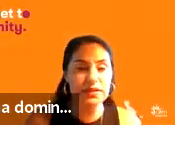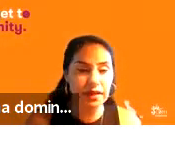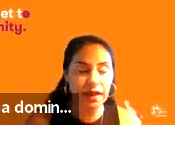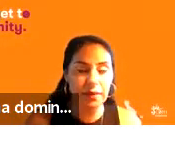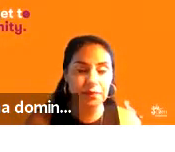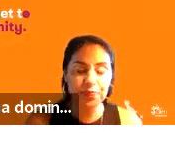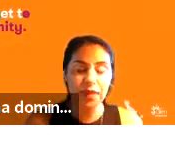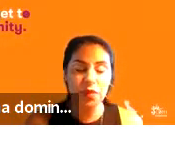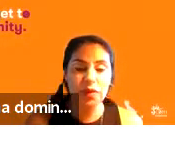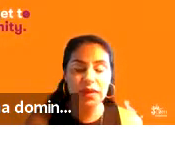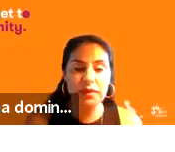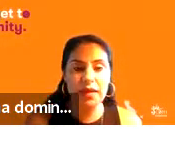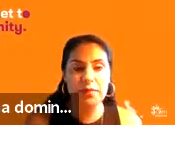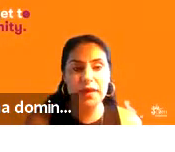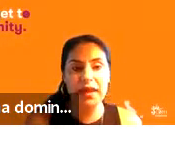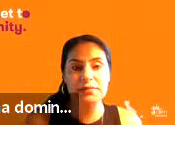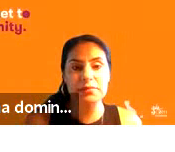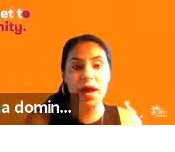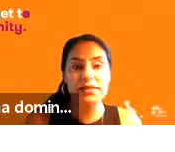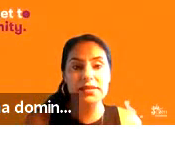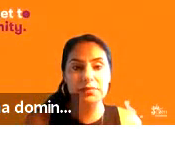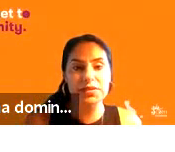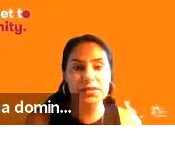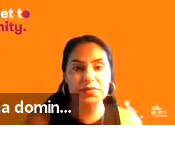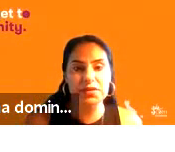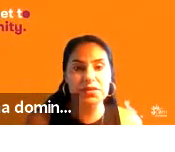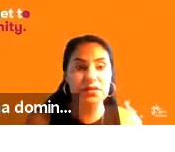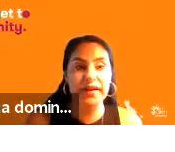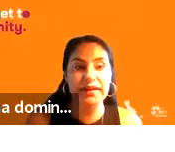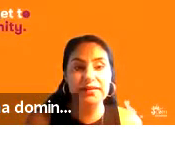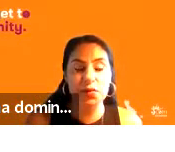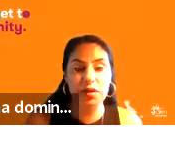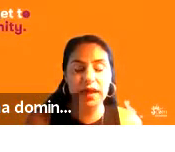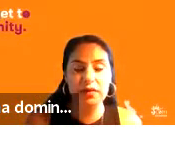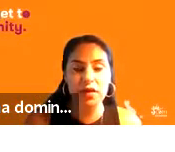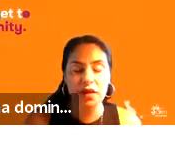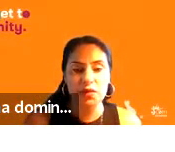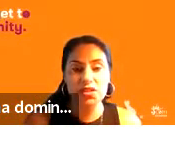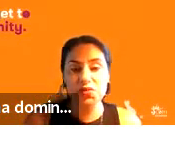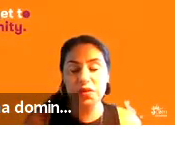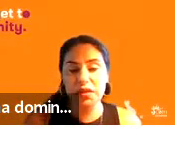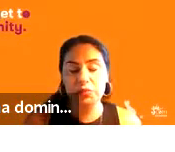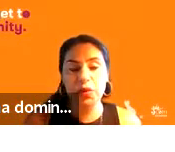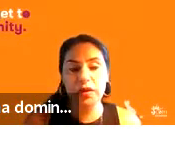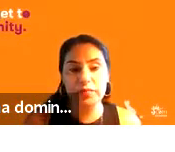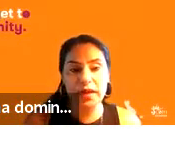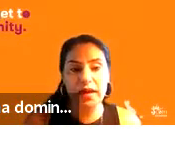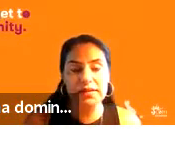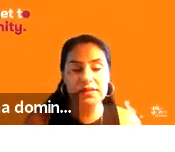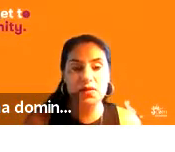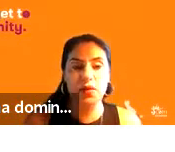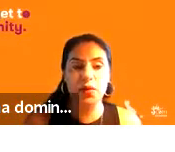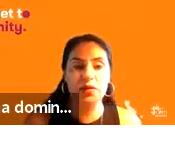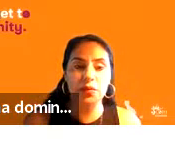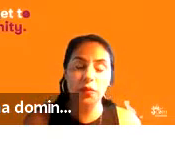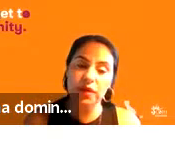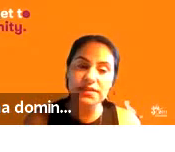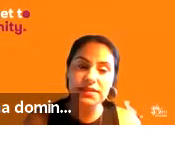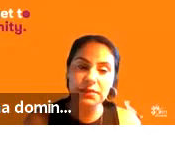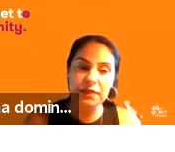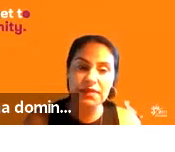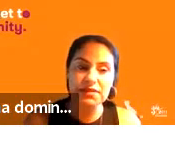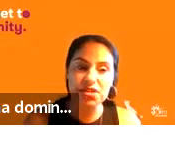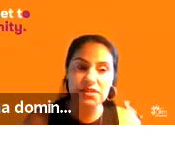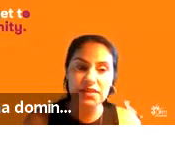has really gained some positive perceptions on the vaccine rollout, which is really important because when